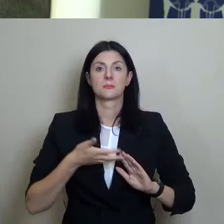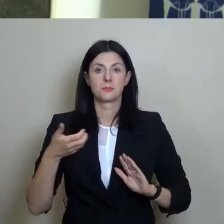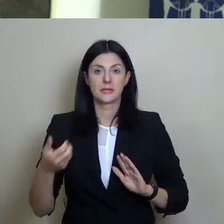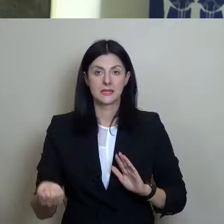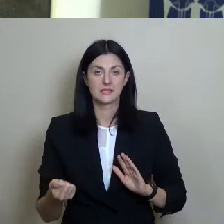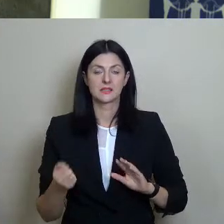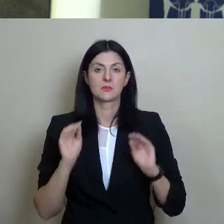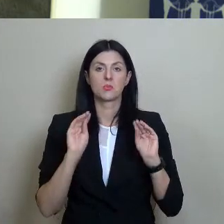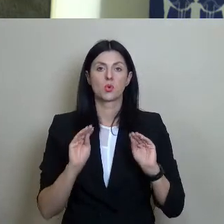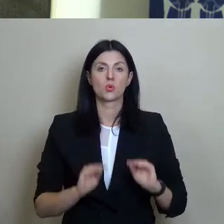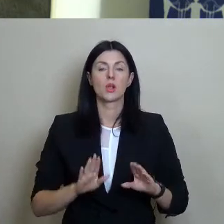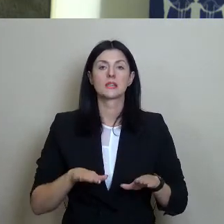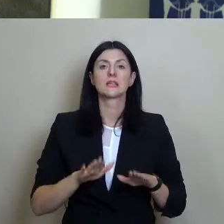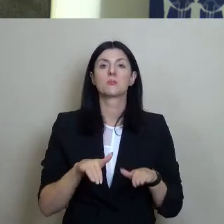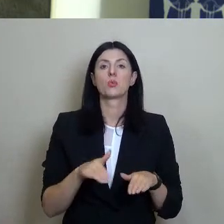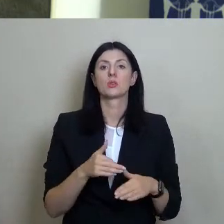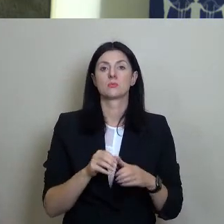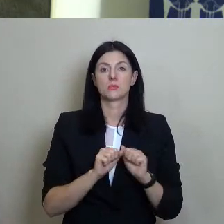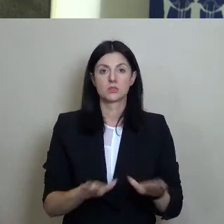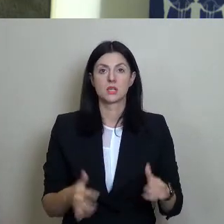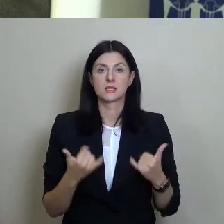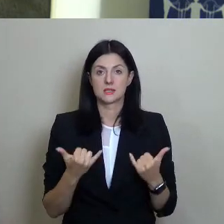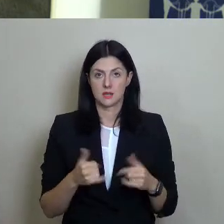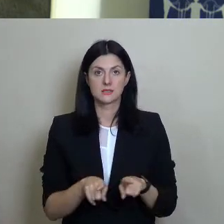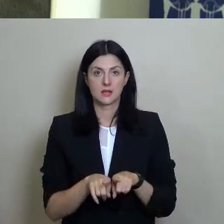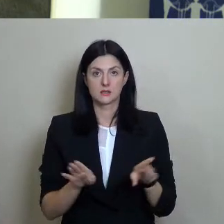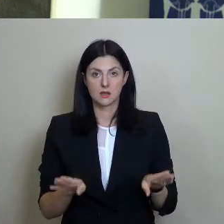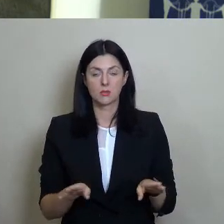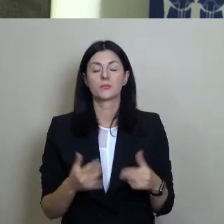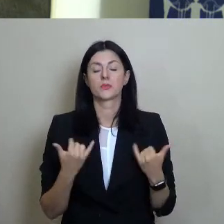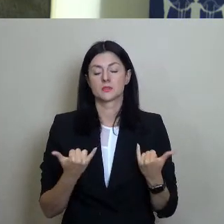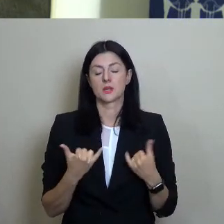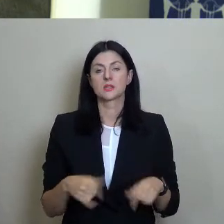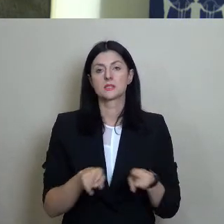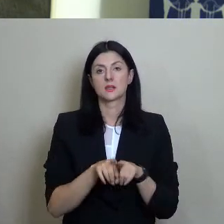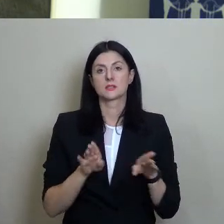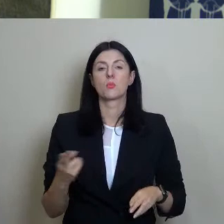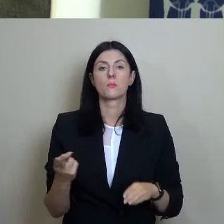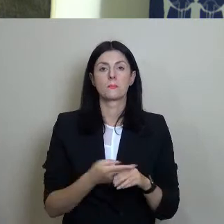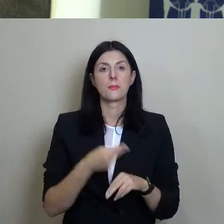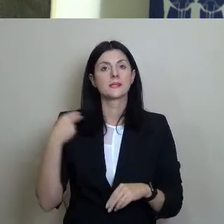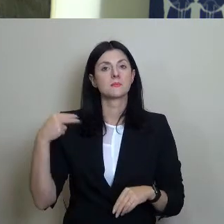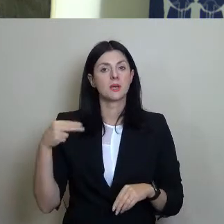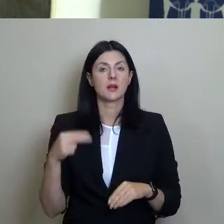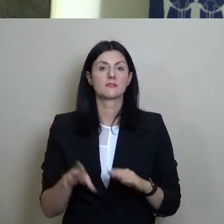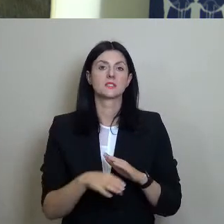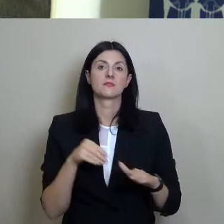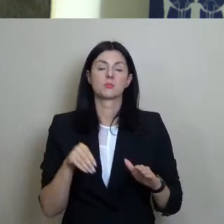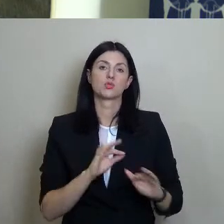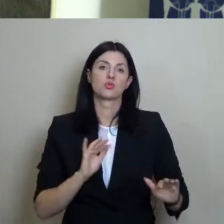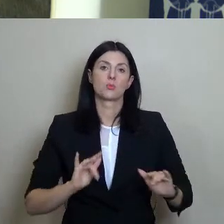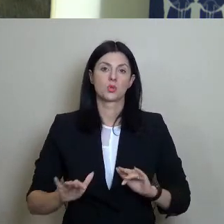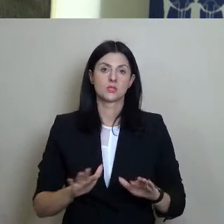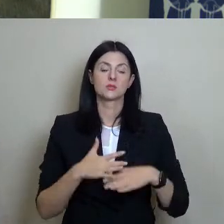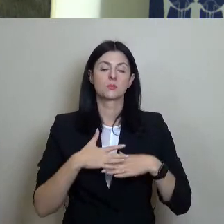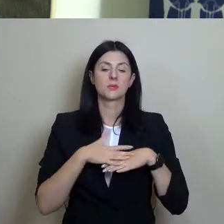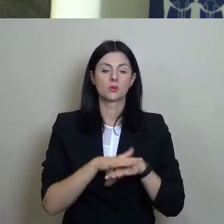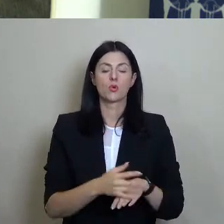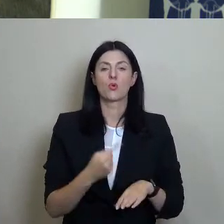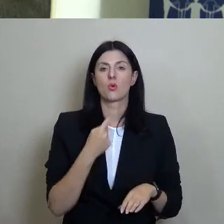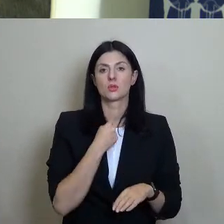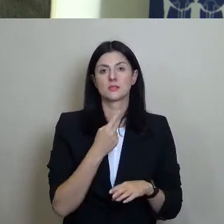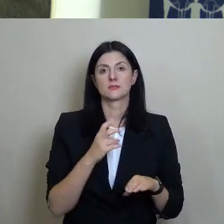to submit the results and all the documents to the commission of the higher level. Does this requirement stay?